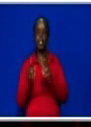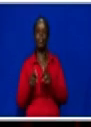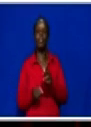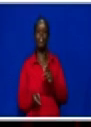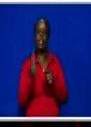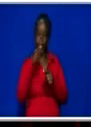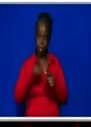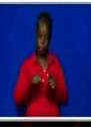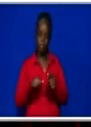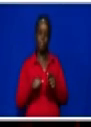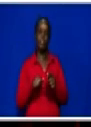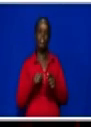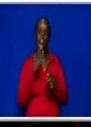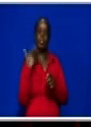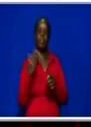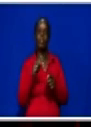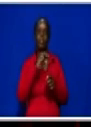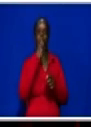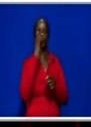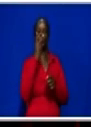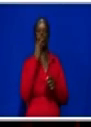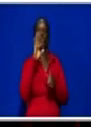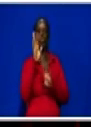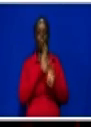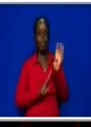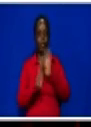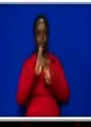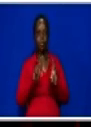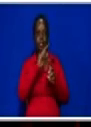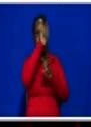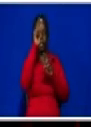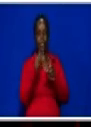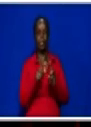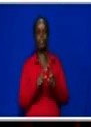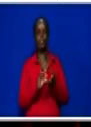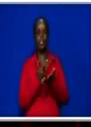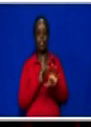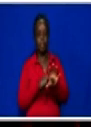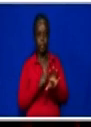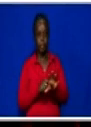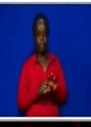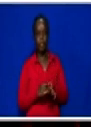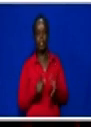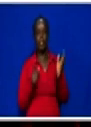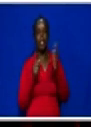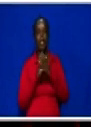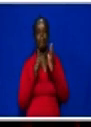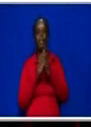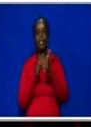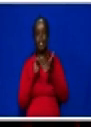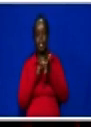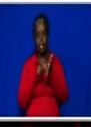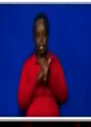comes in paper 2 of biology, but at times it can appear